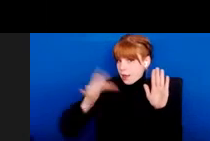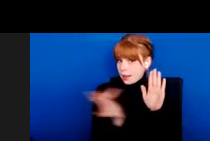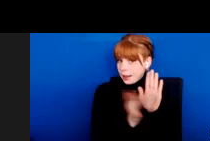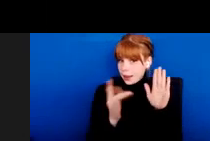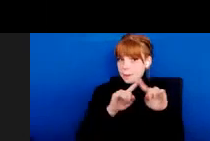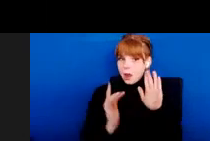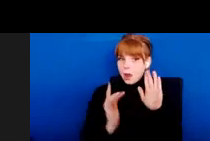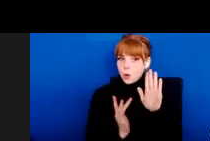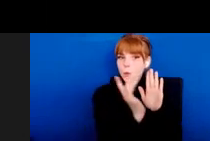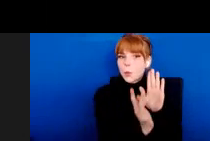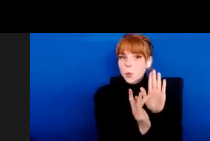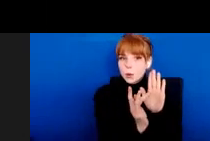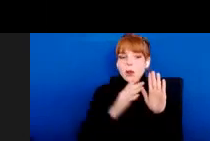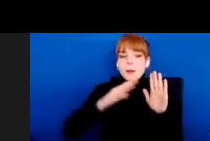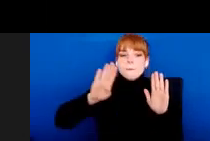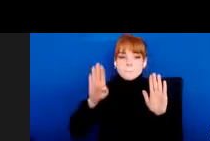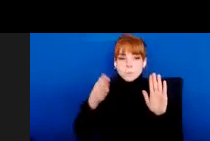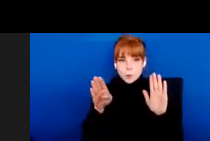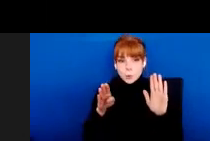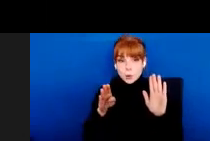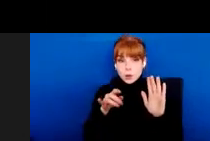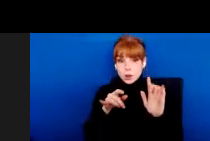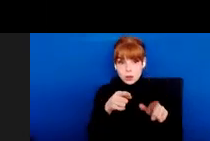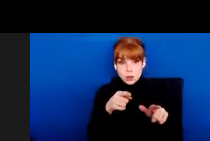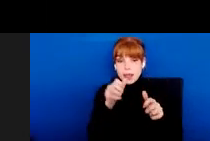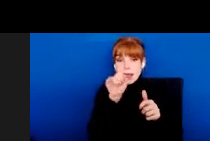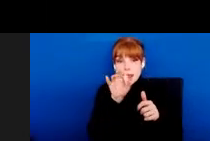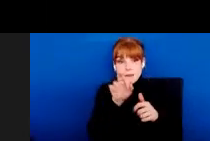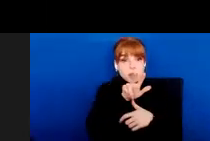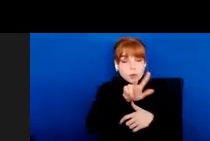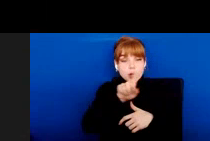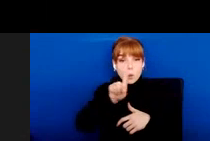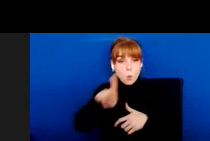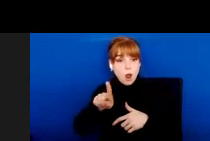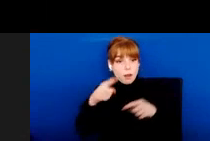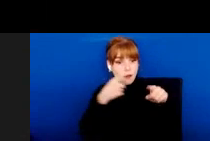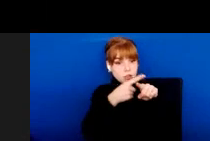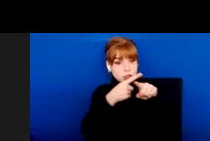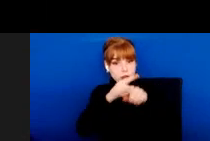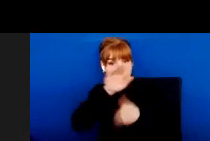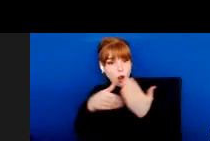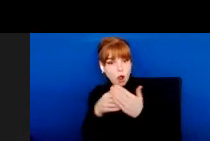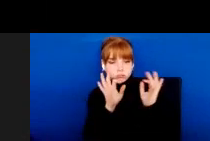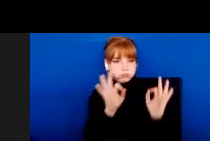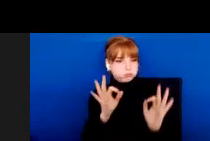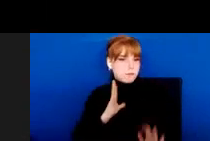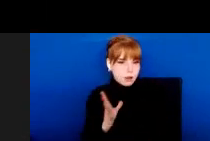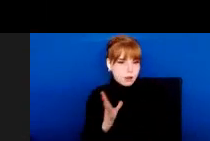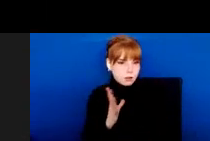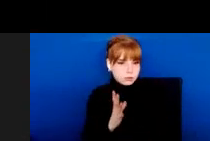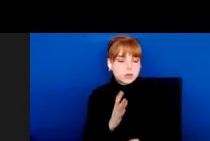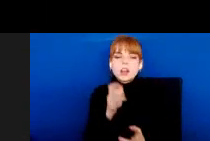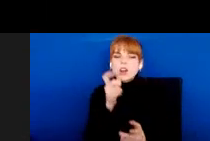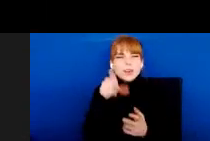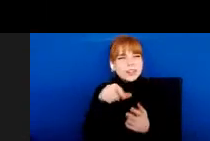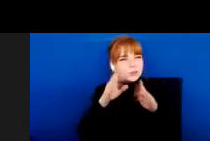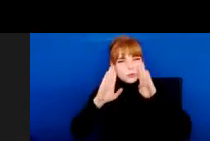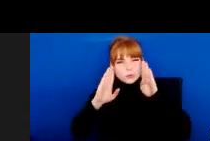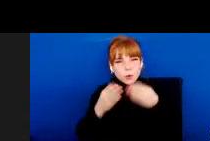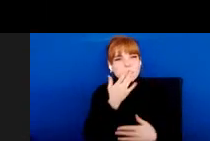at least 4.5-to-1 contrast in all of those states, that's just fine. It's not a WCAG failure. You don't need to look at the color difference or contrast